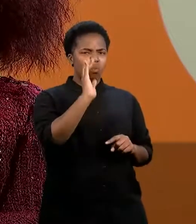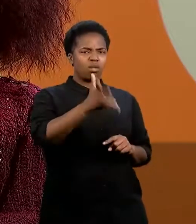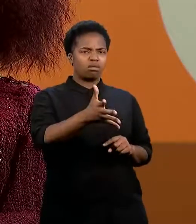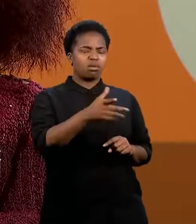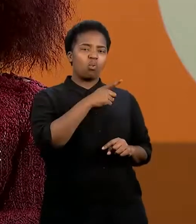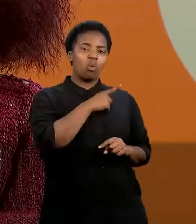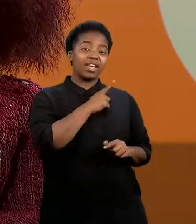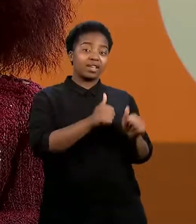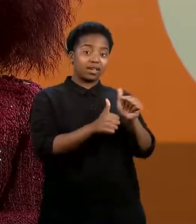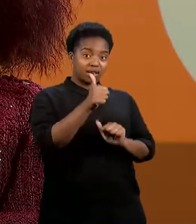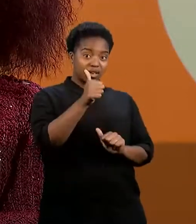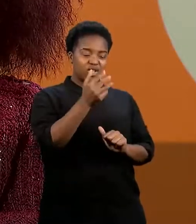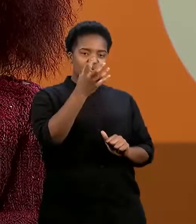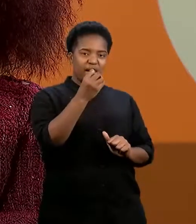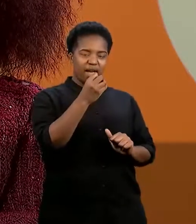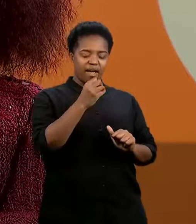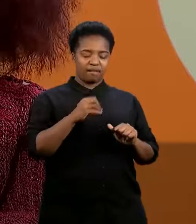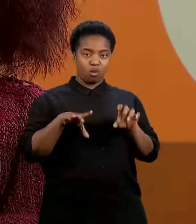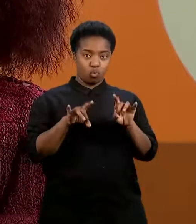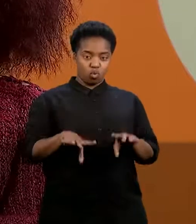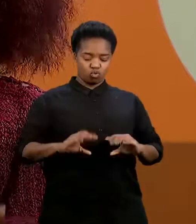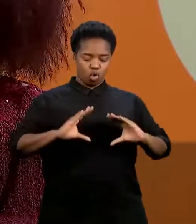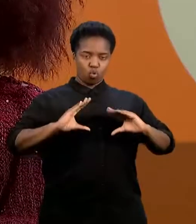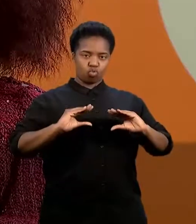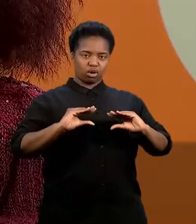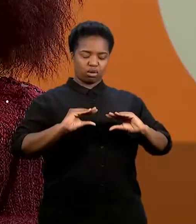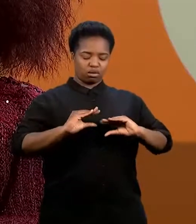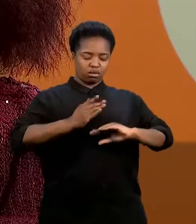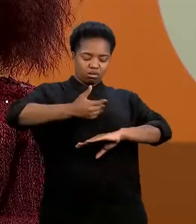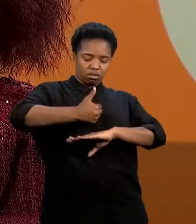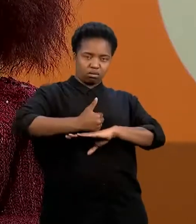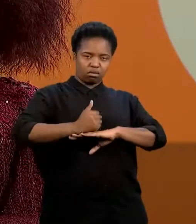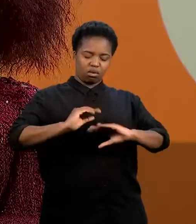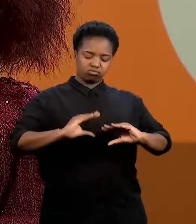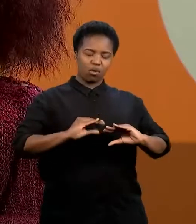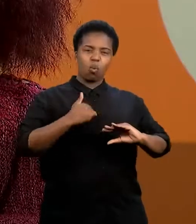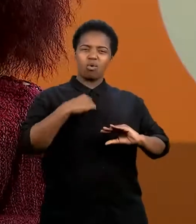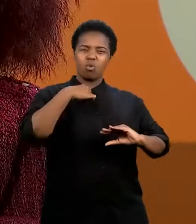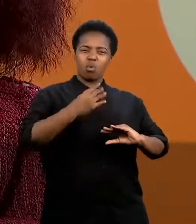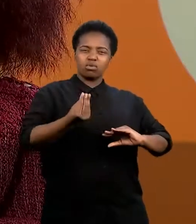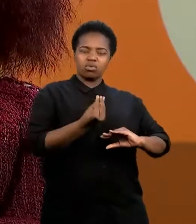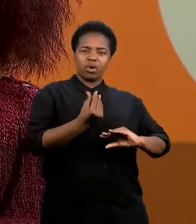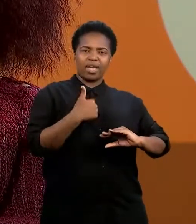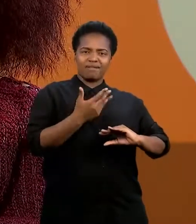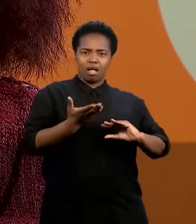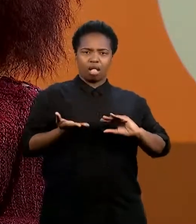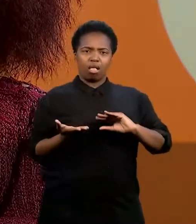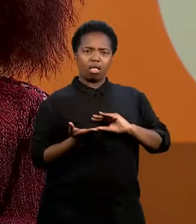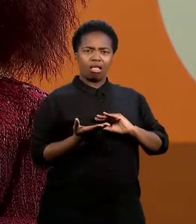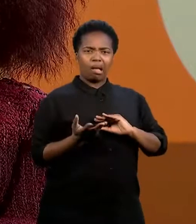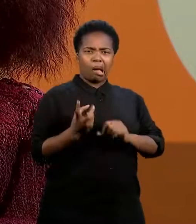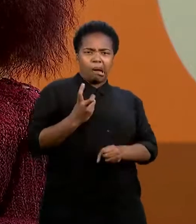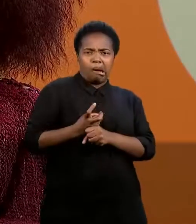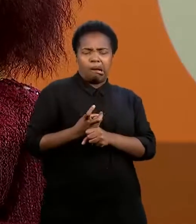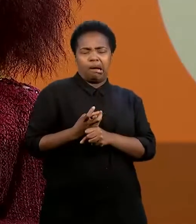would because I guess first of all, you've got a cushion that relieves you from having pressure sores. So if there's going to be a pocket that is